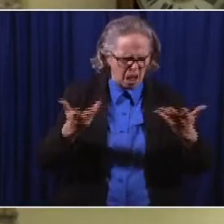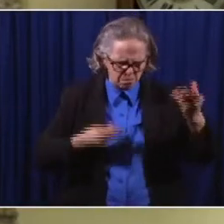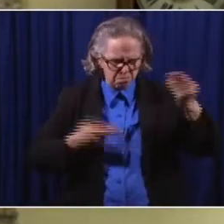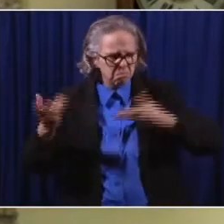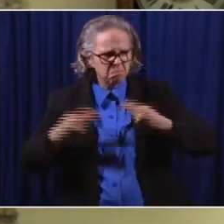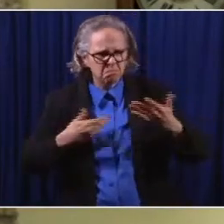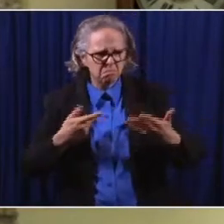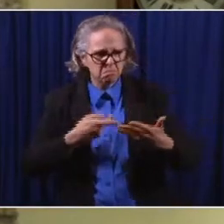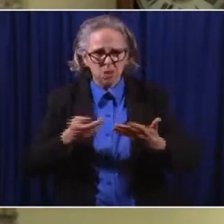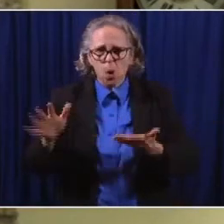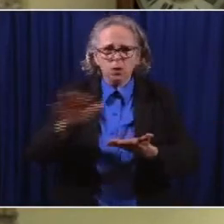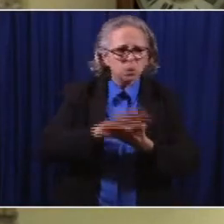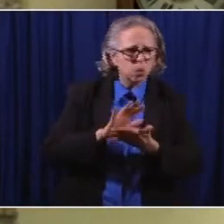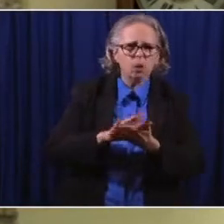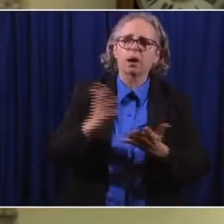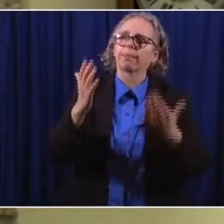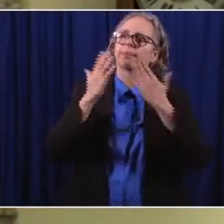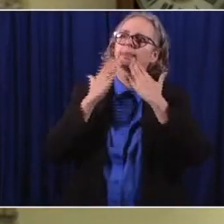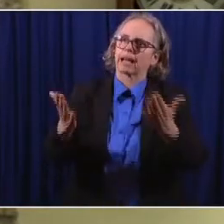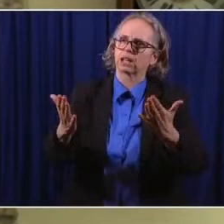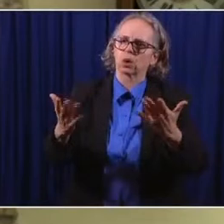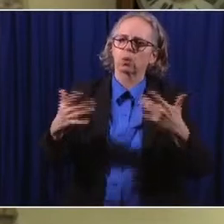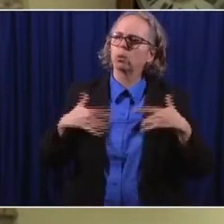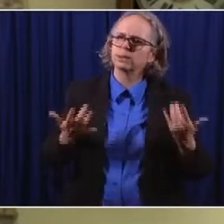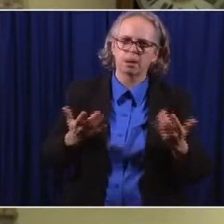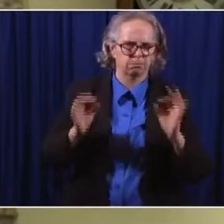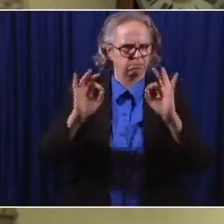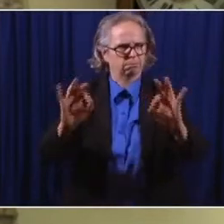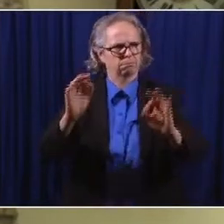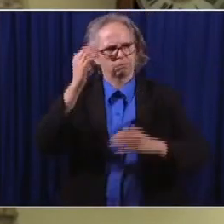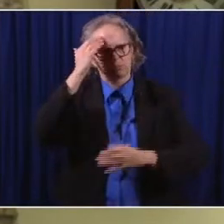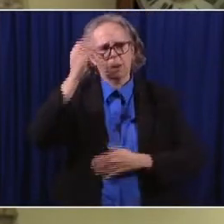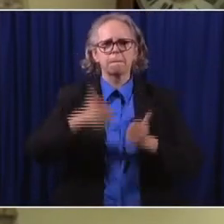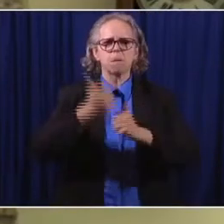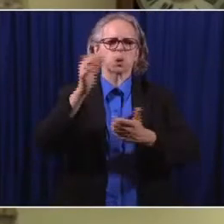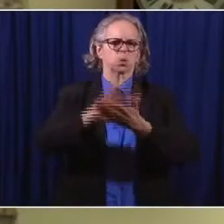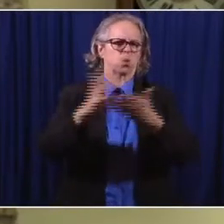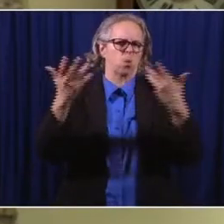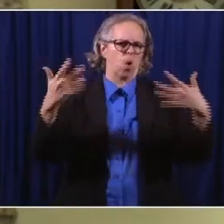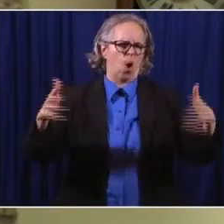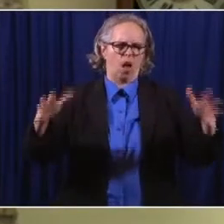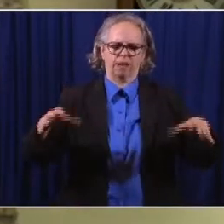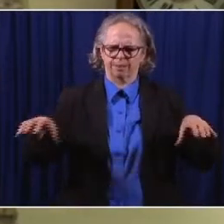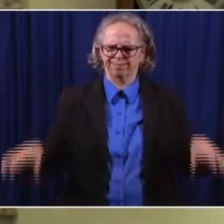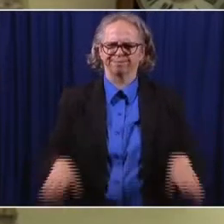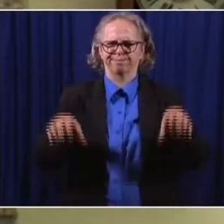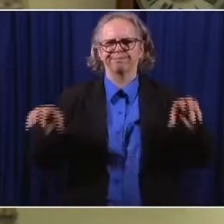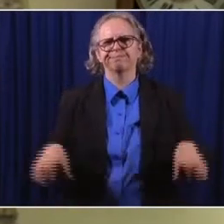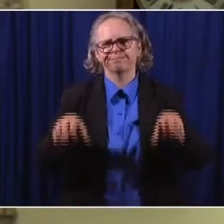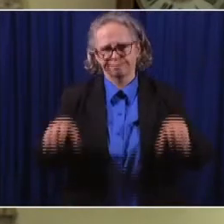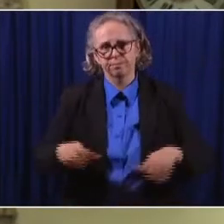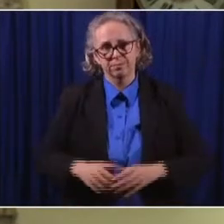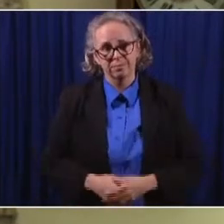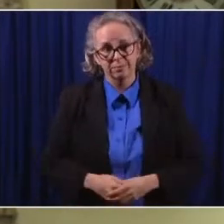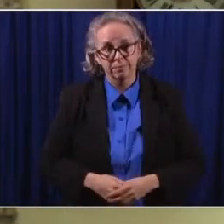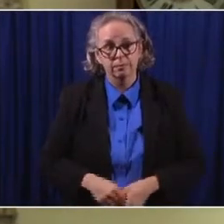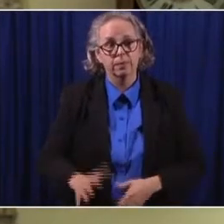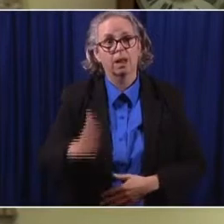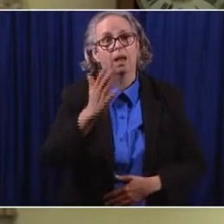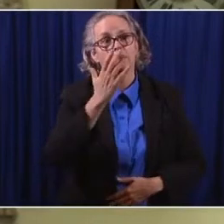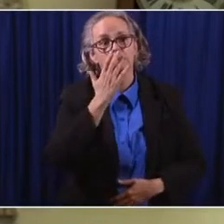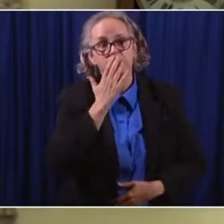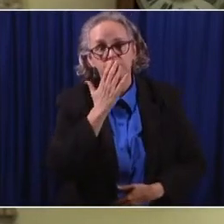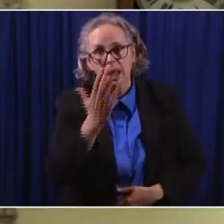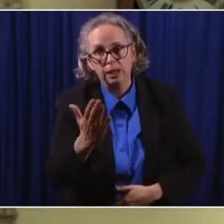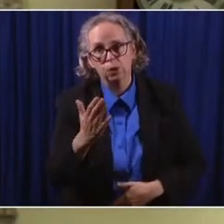and congratulations to everything that you've been doing. And I want to thank your teams, all the superintendents and all your teams. Thank you for